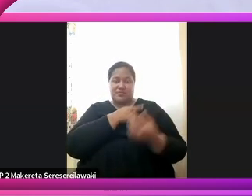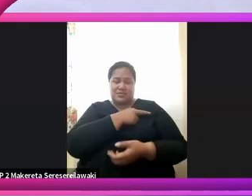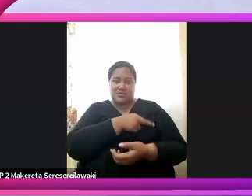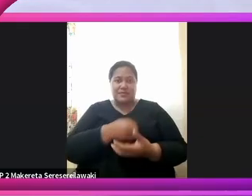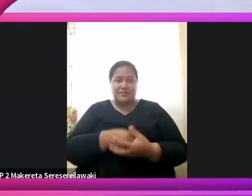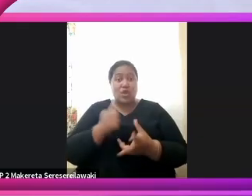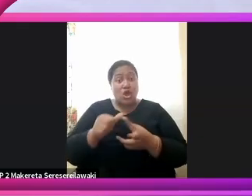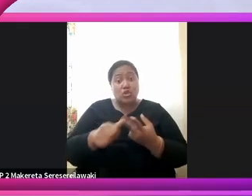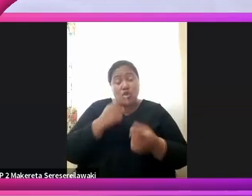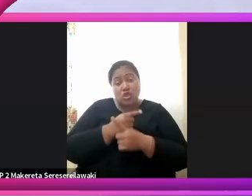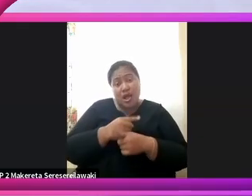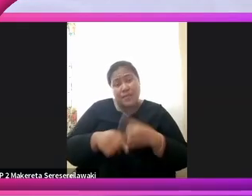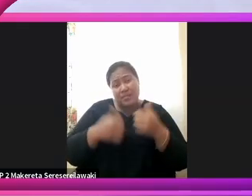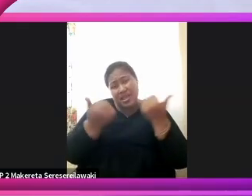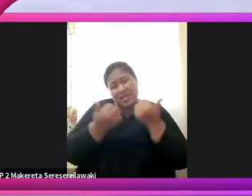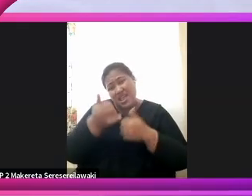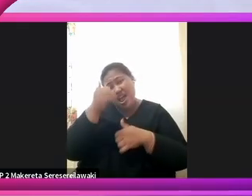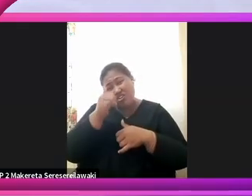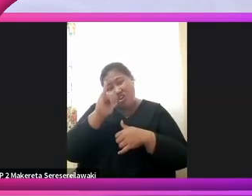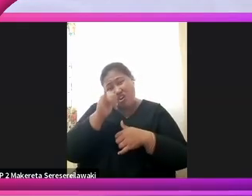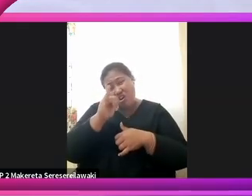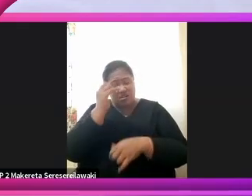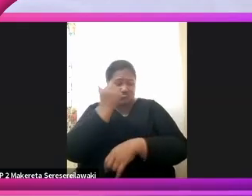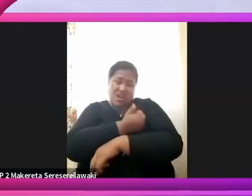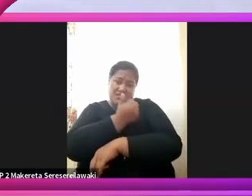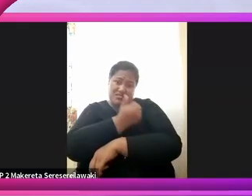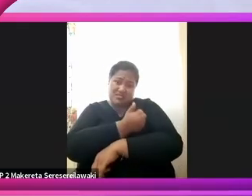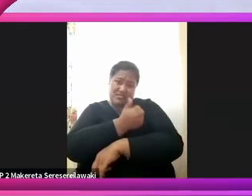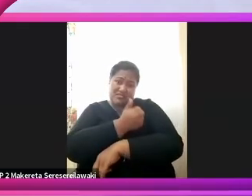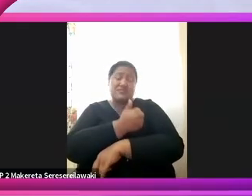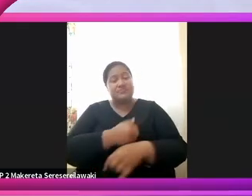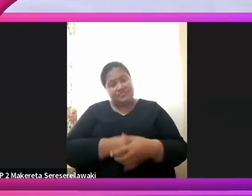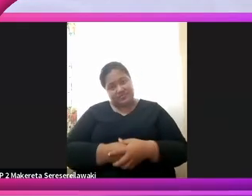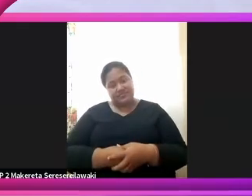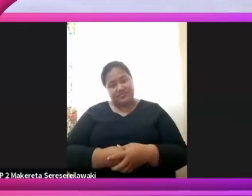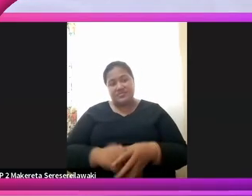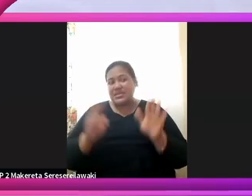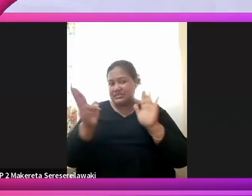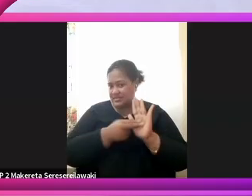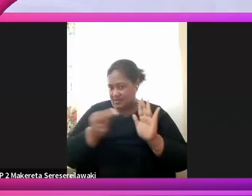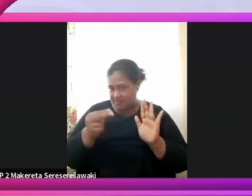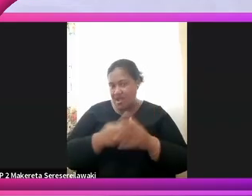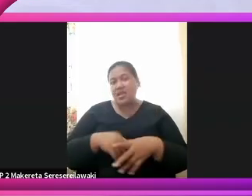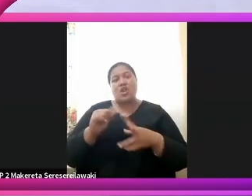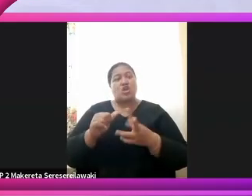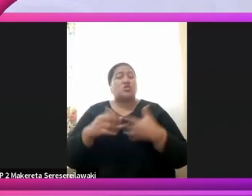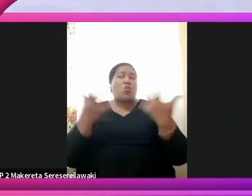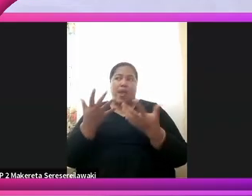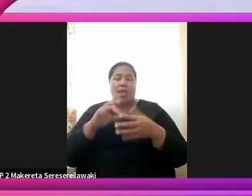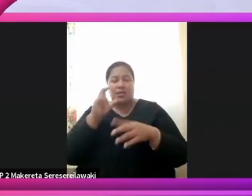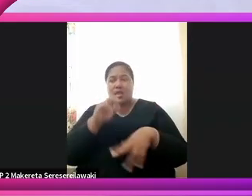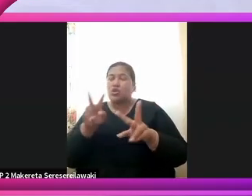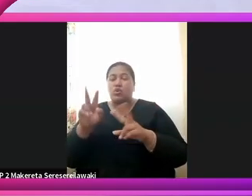about a lot of alcohol in the drug involved with that, stigma, and where to get the services.